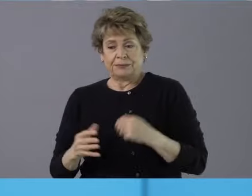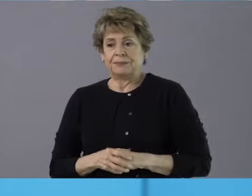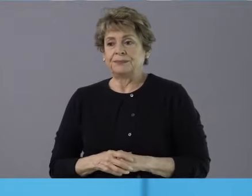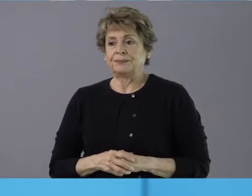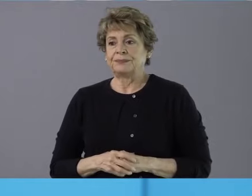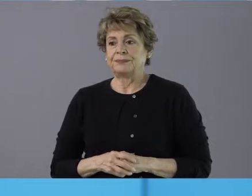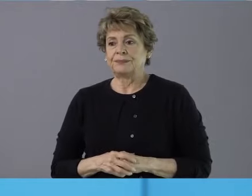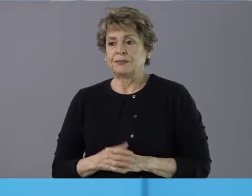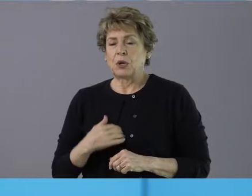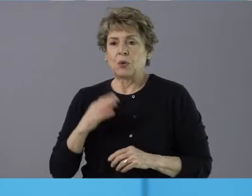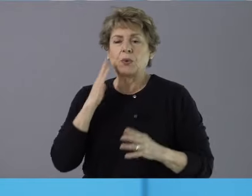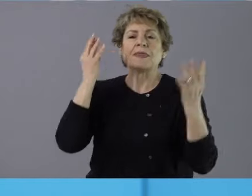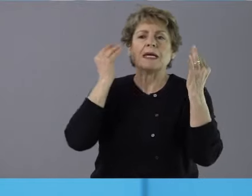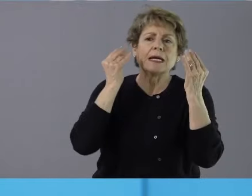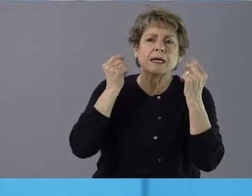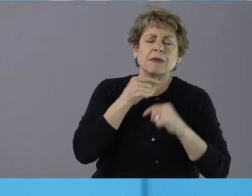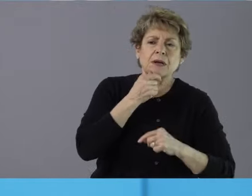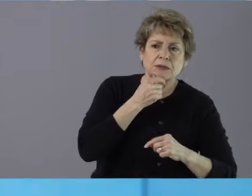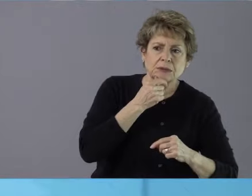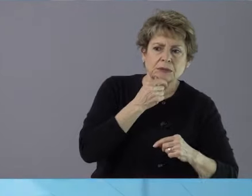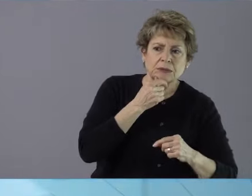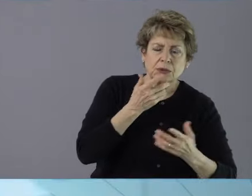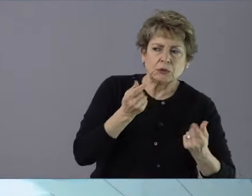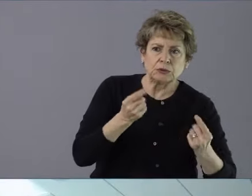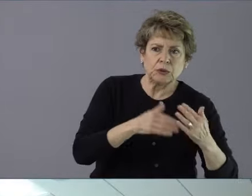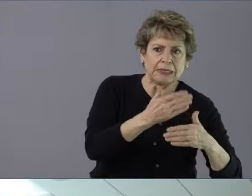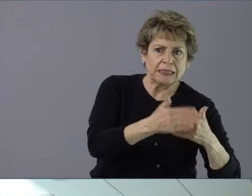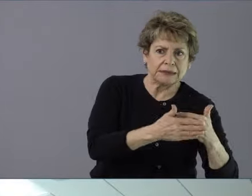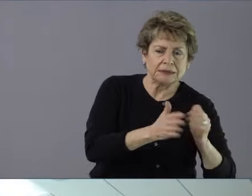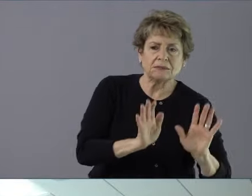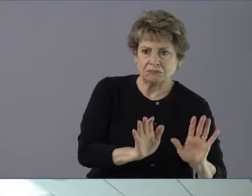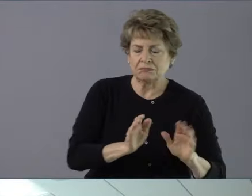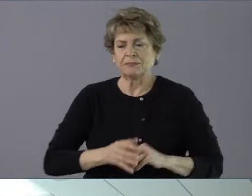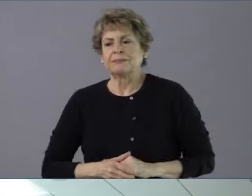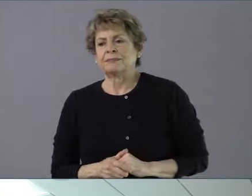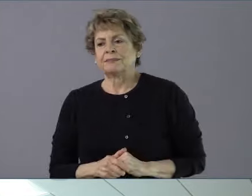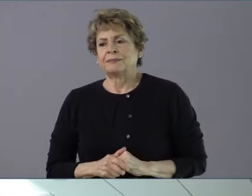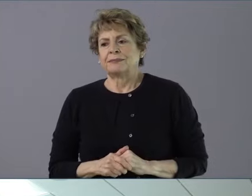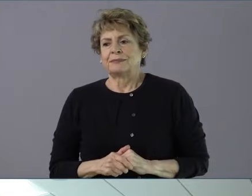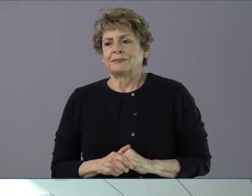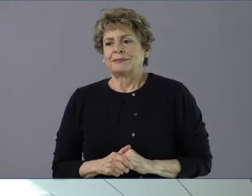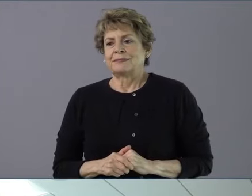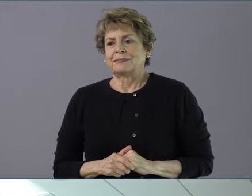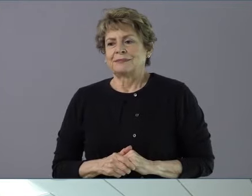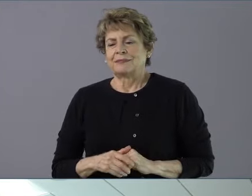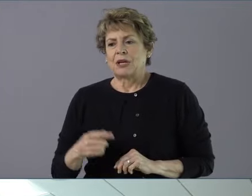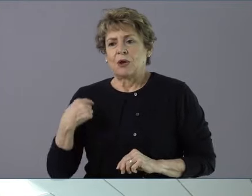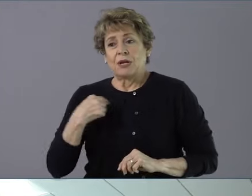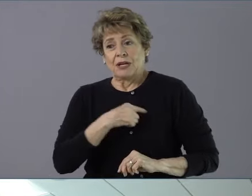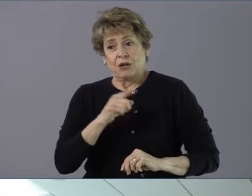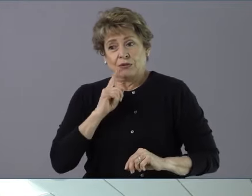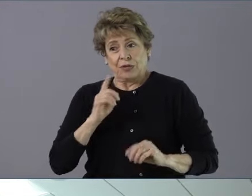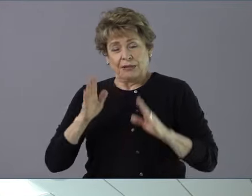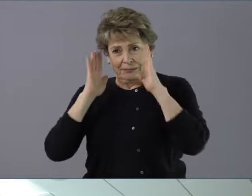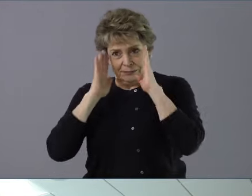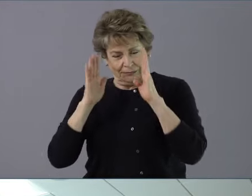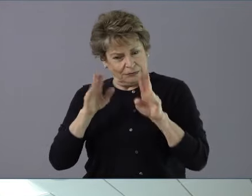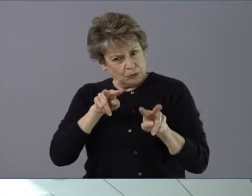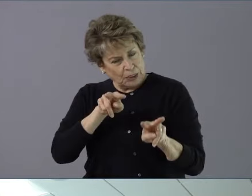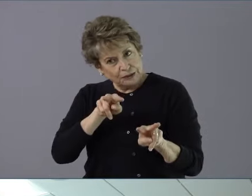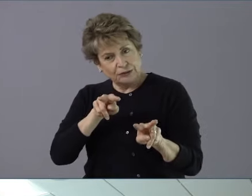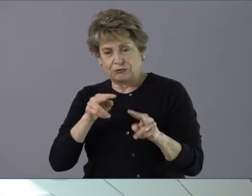those options when and if necessary. I want you to know it's something that's topical among our senior staff. Speaking of getting